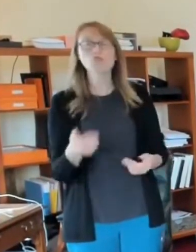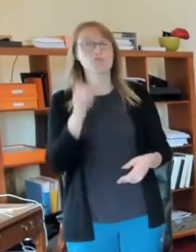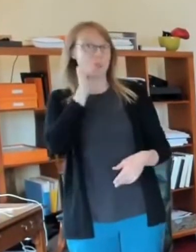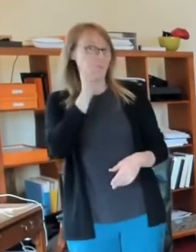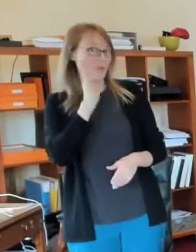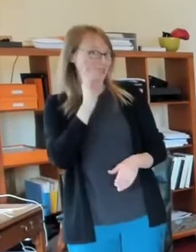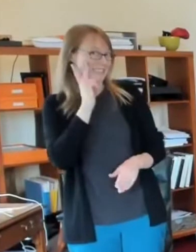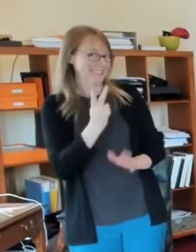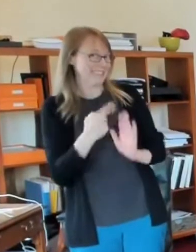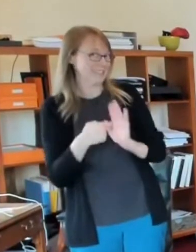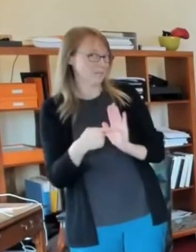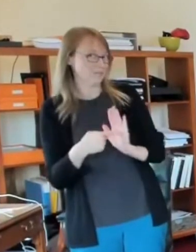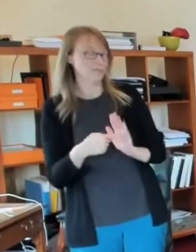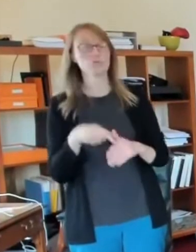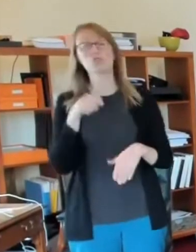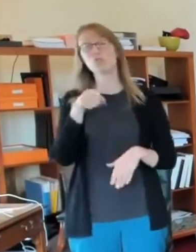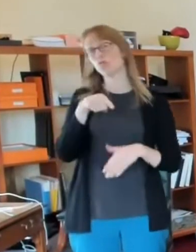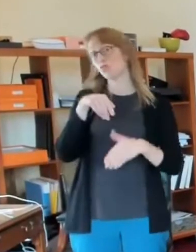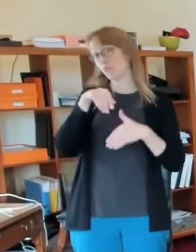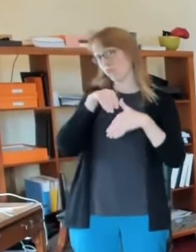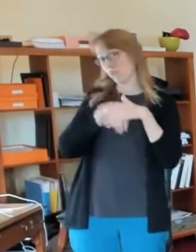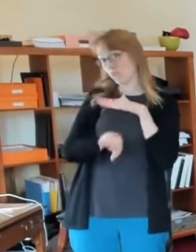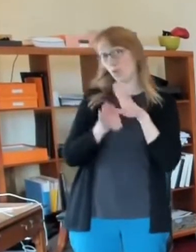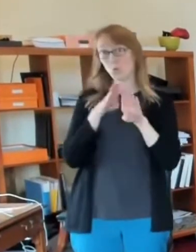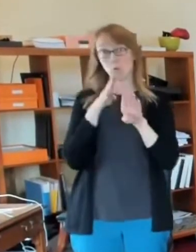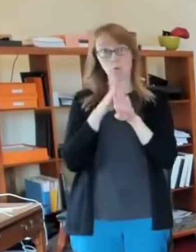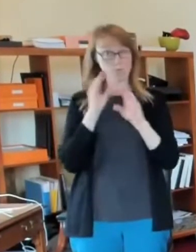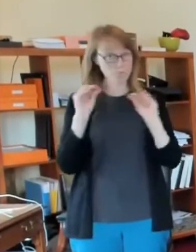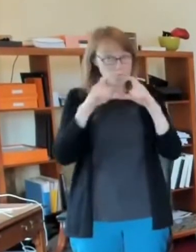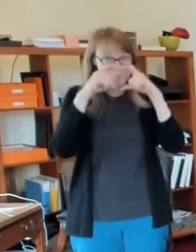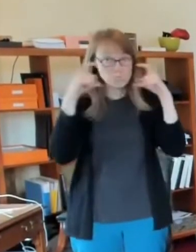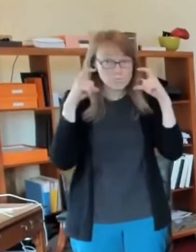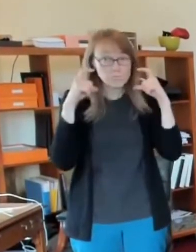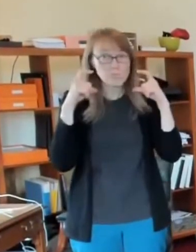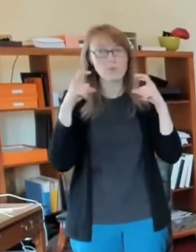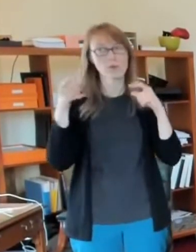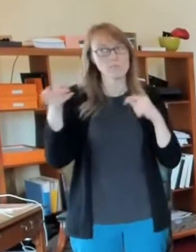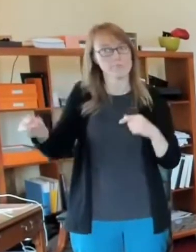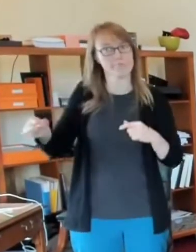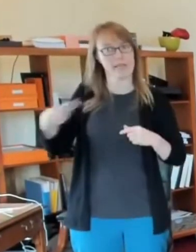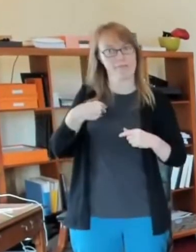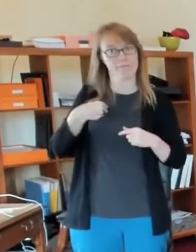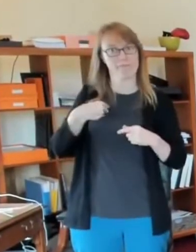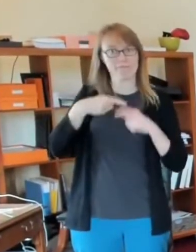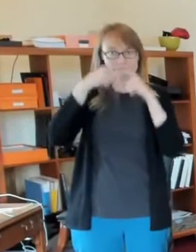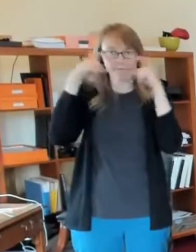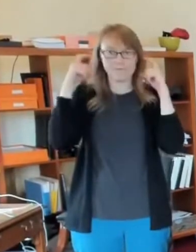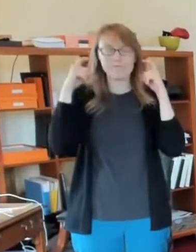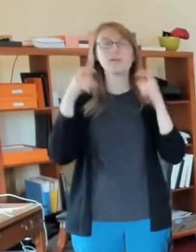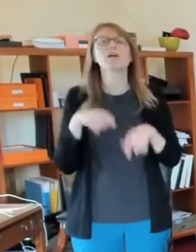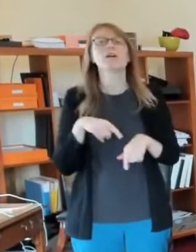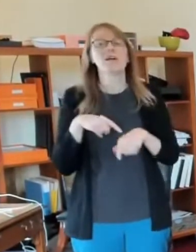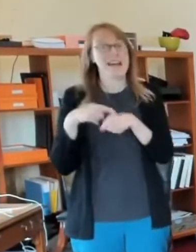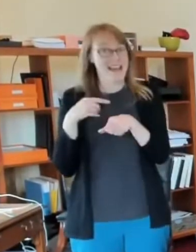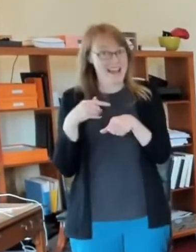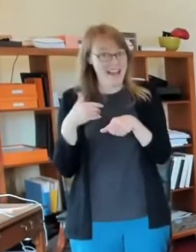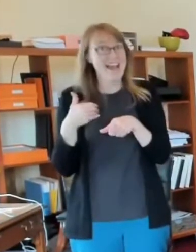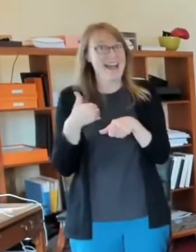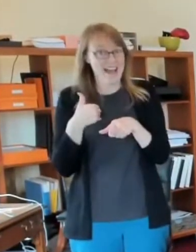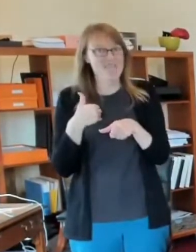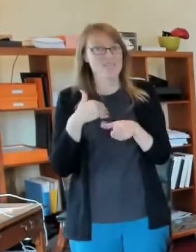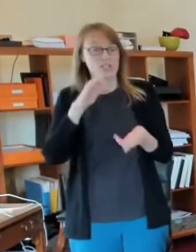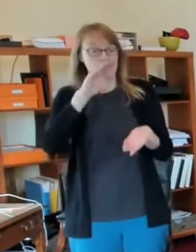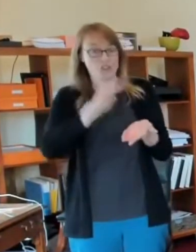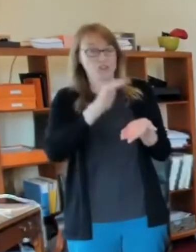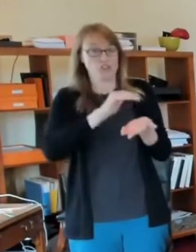the door, you register. If you don't have a mask on, you'll be given a mask. You'll be offered hand sanitizer. That's the